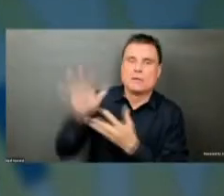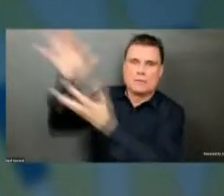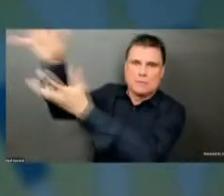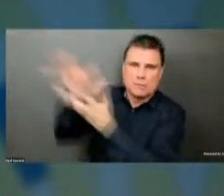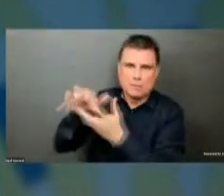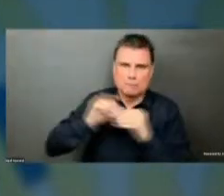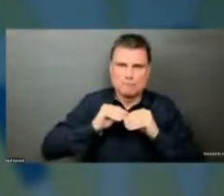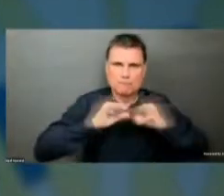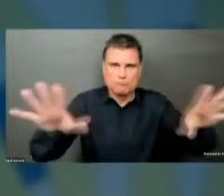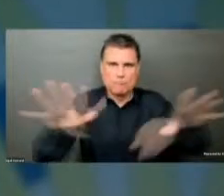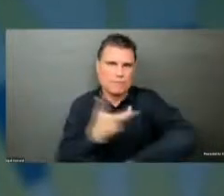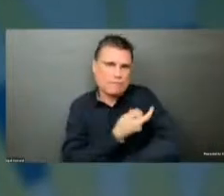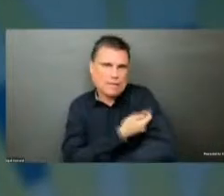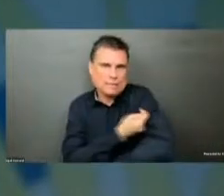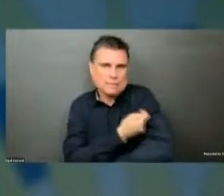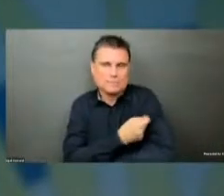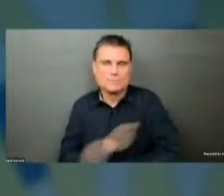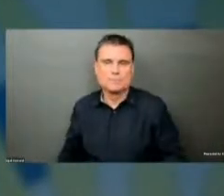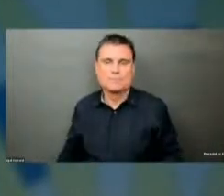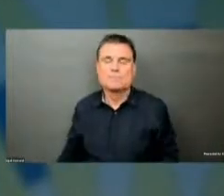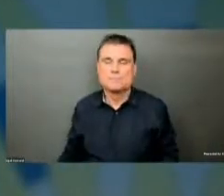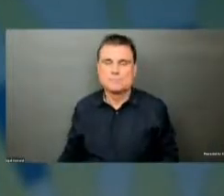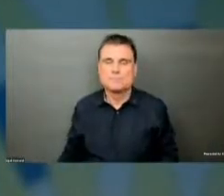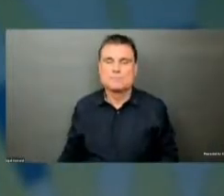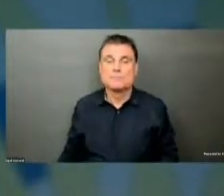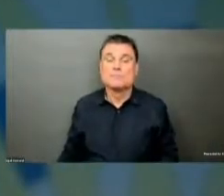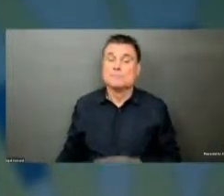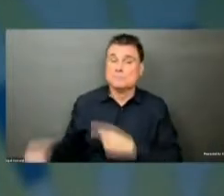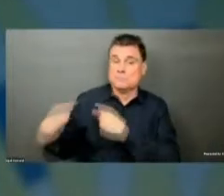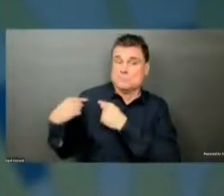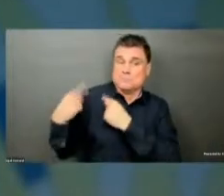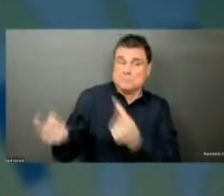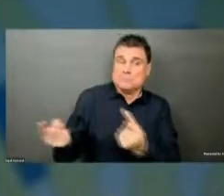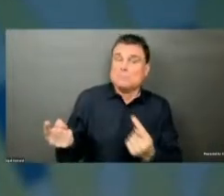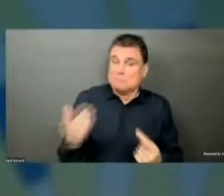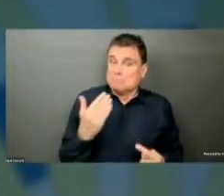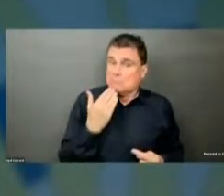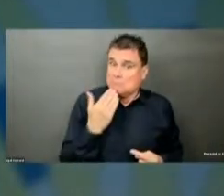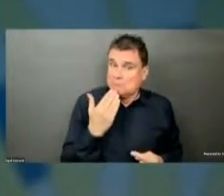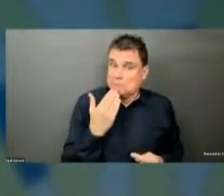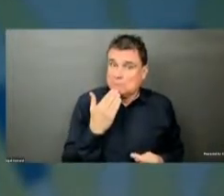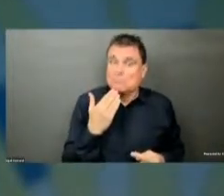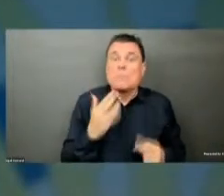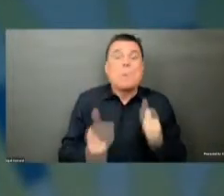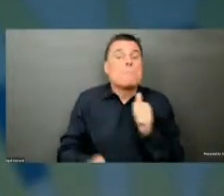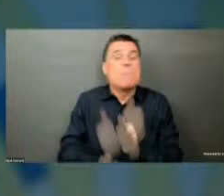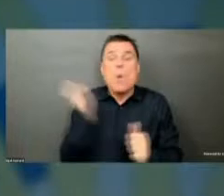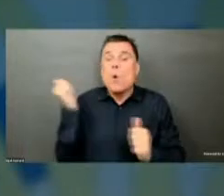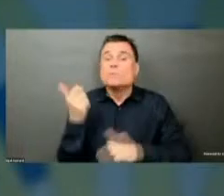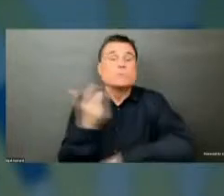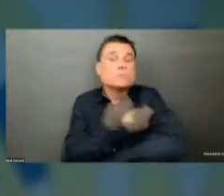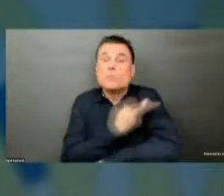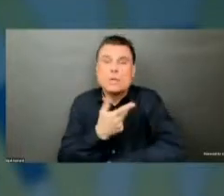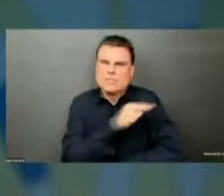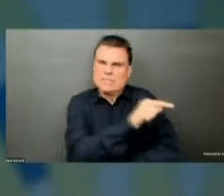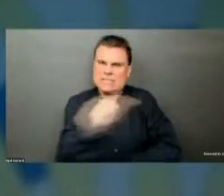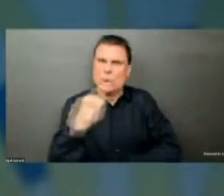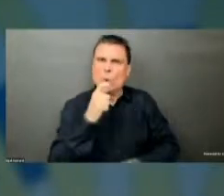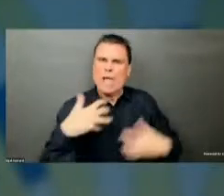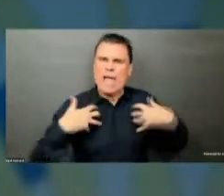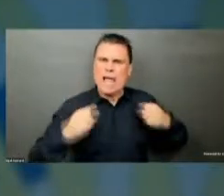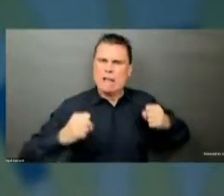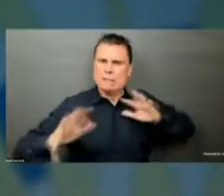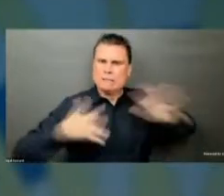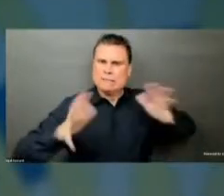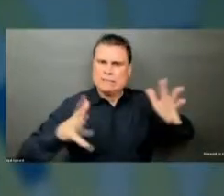has been particularly on protecting those most at risk, and that is our seniors, elders, and residents of long-term